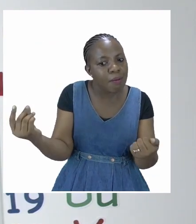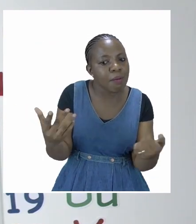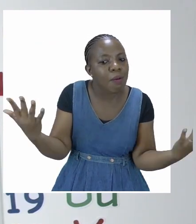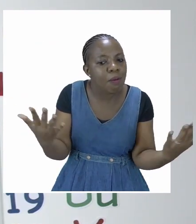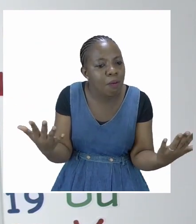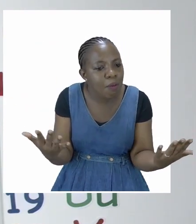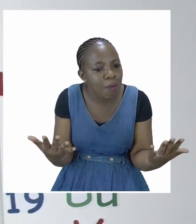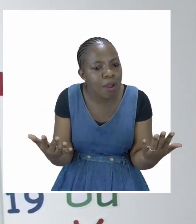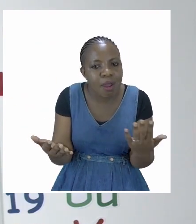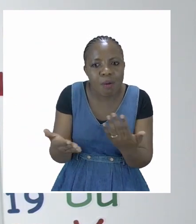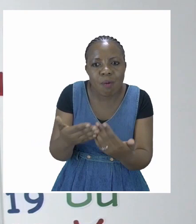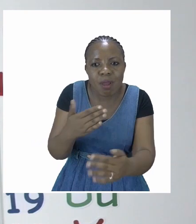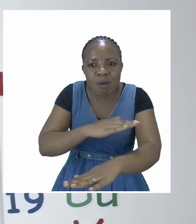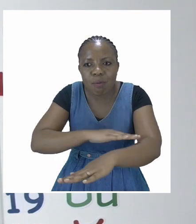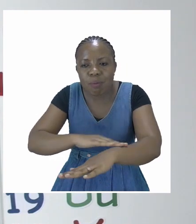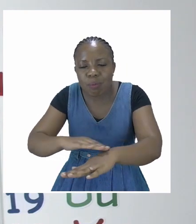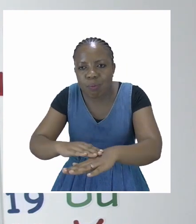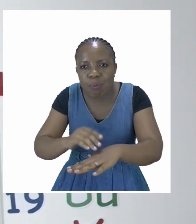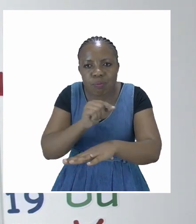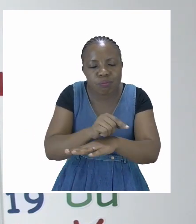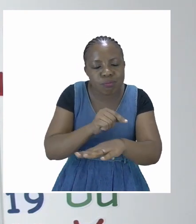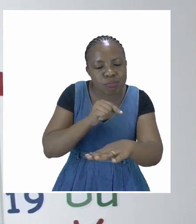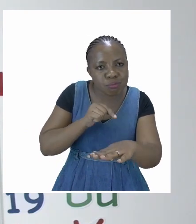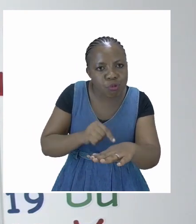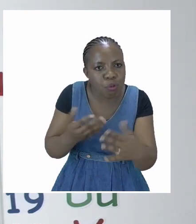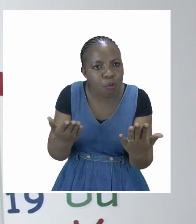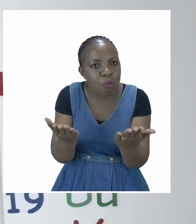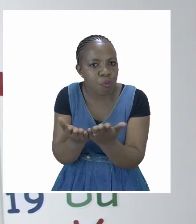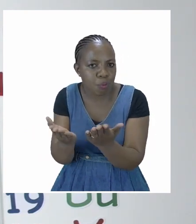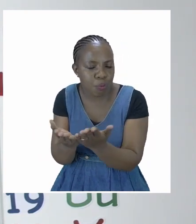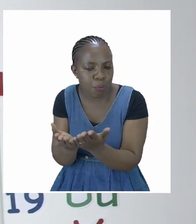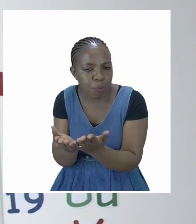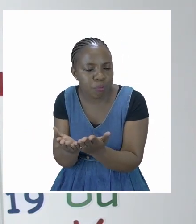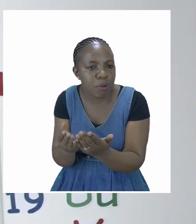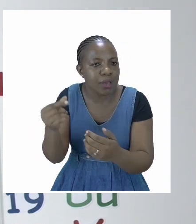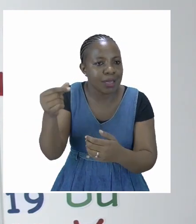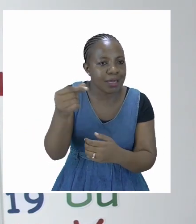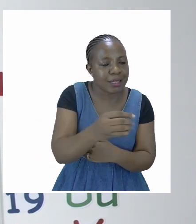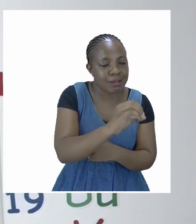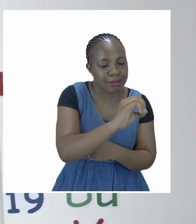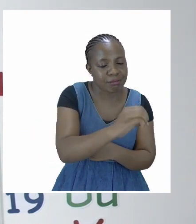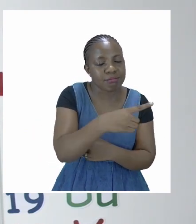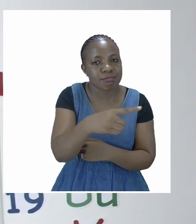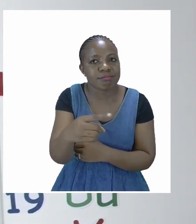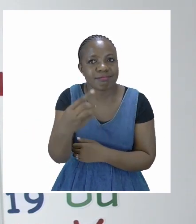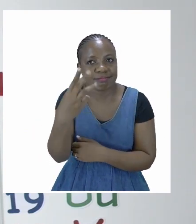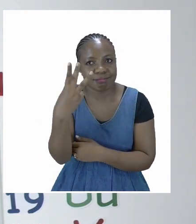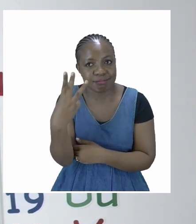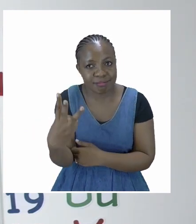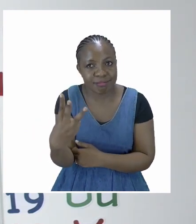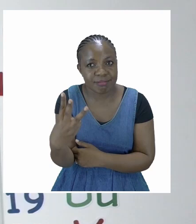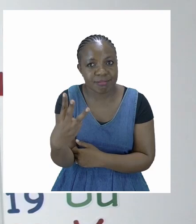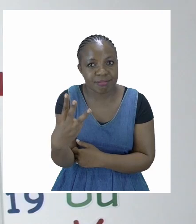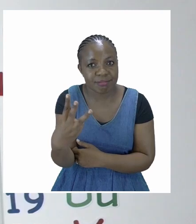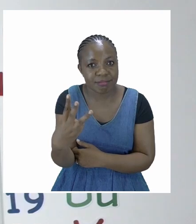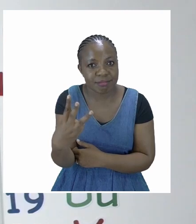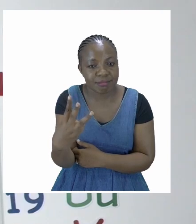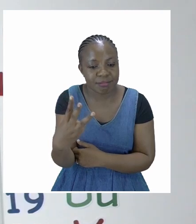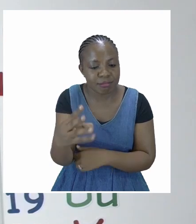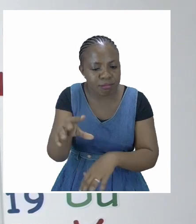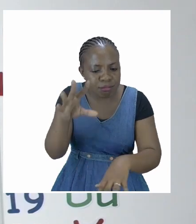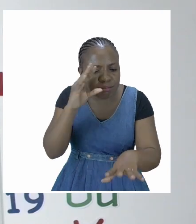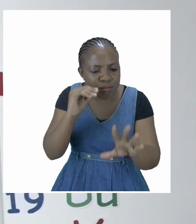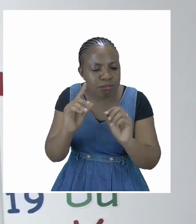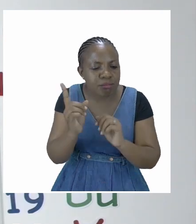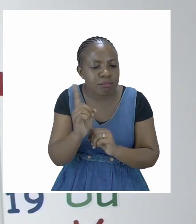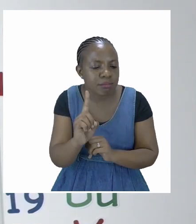to Thursday for pre-primary up until grade 3. The lessons are for listening